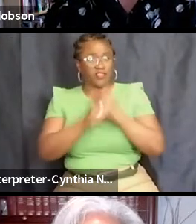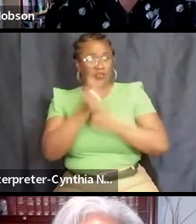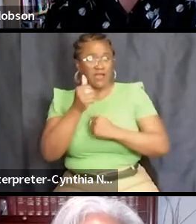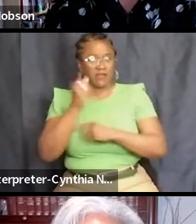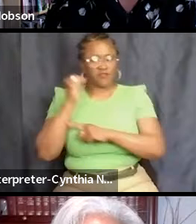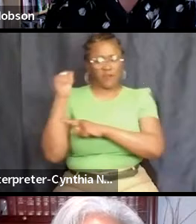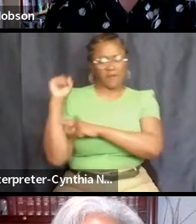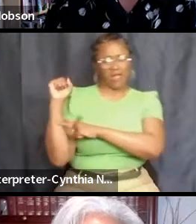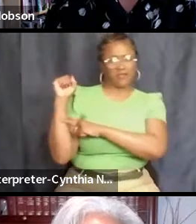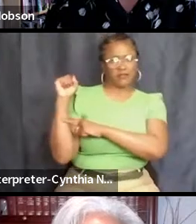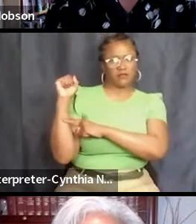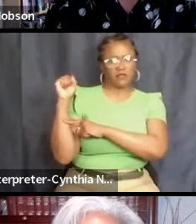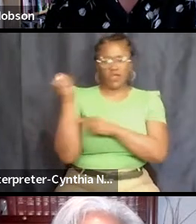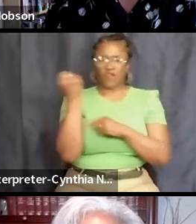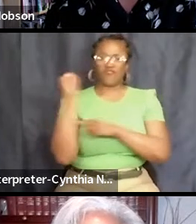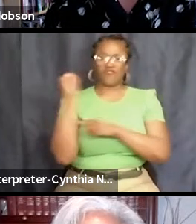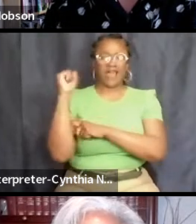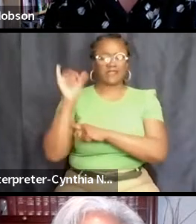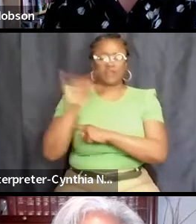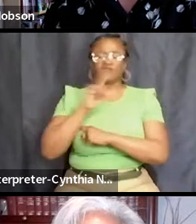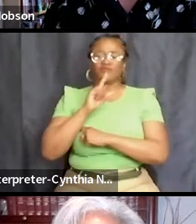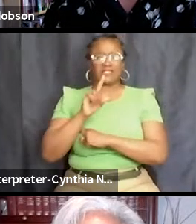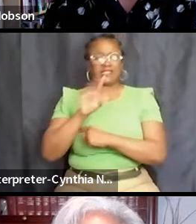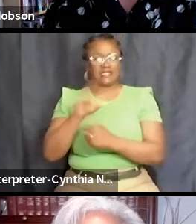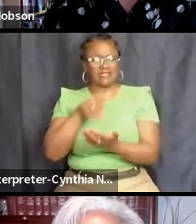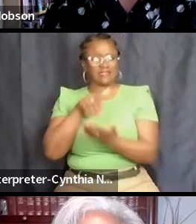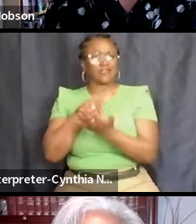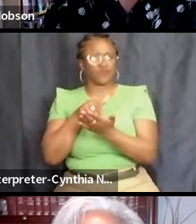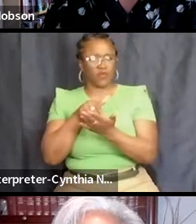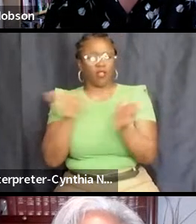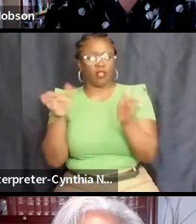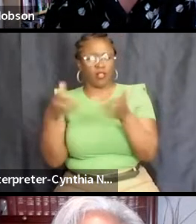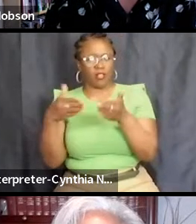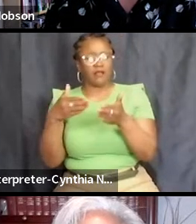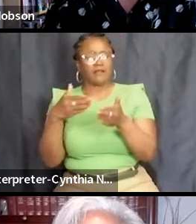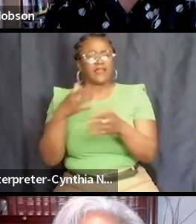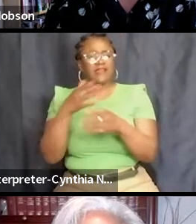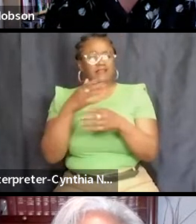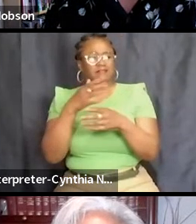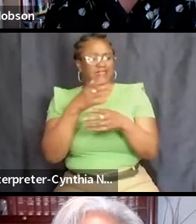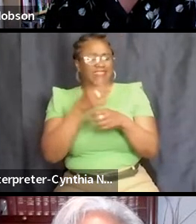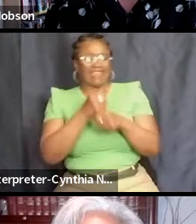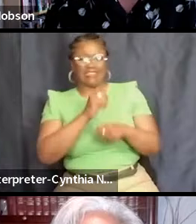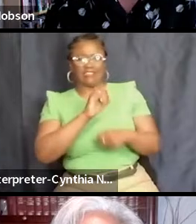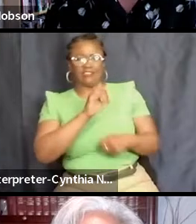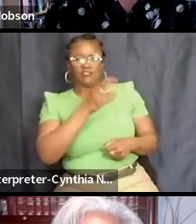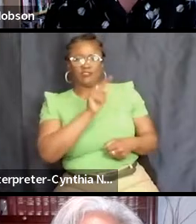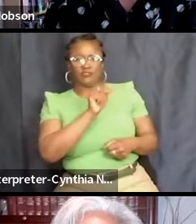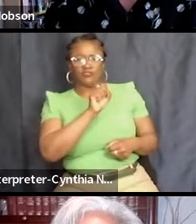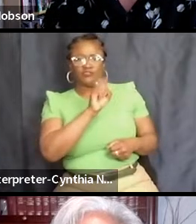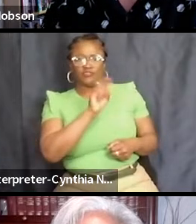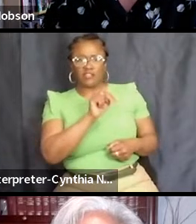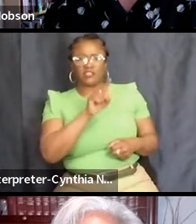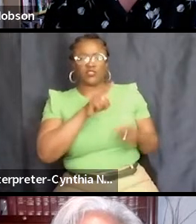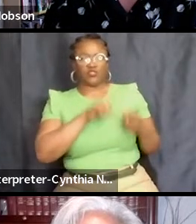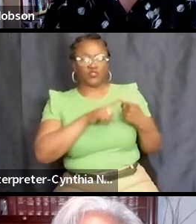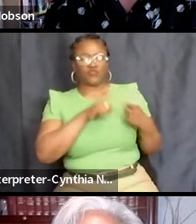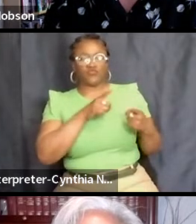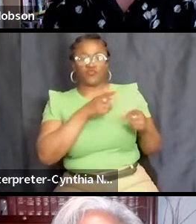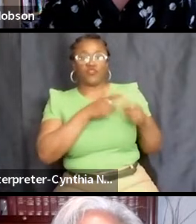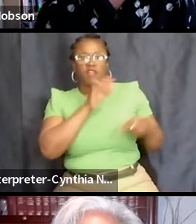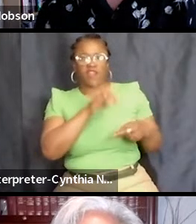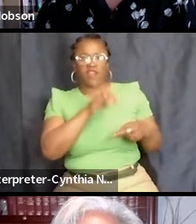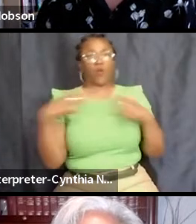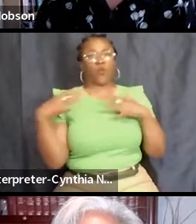so-called riots was really central in getting Johnson to call the war on crime in